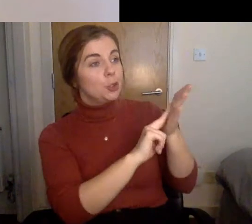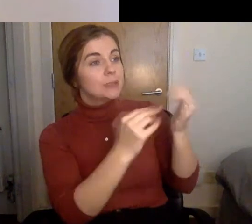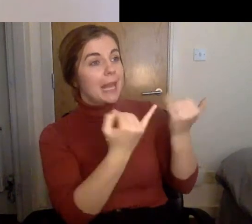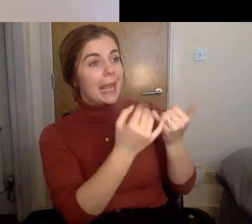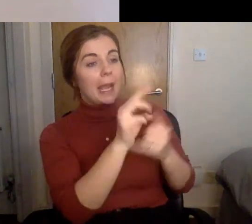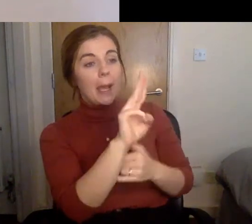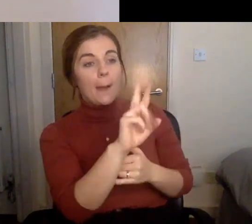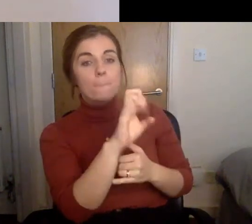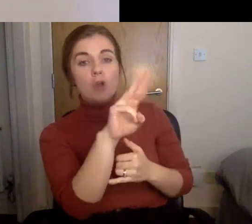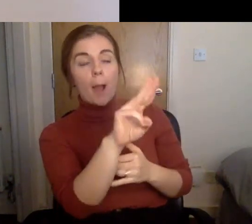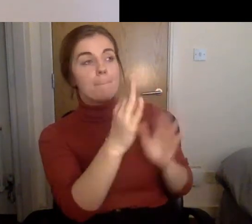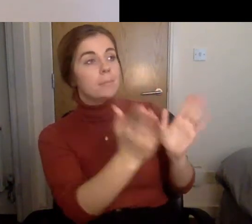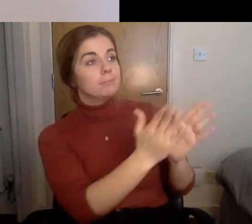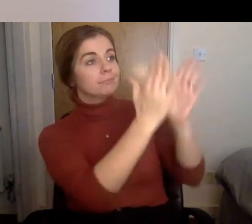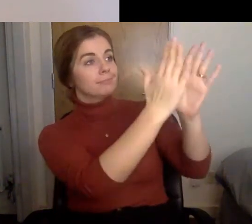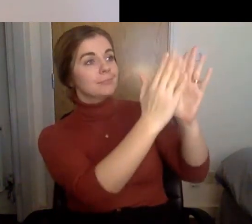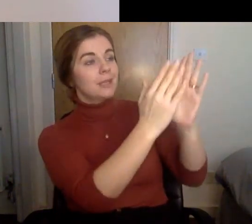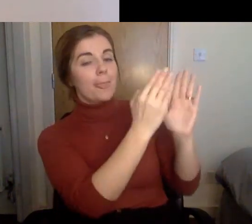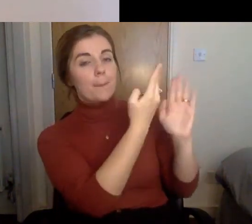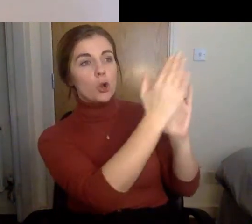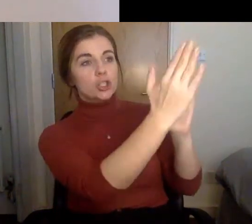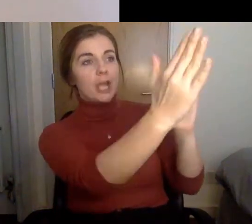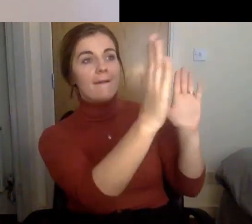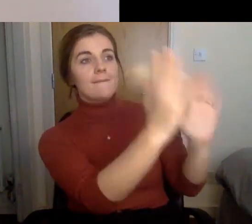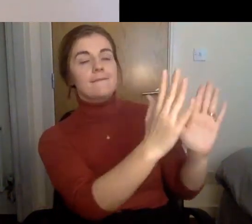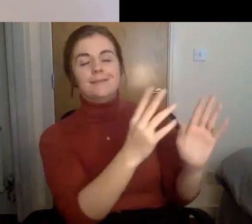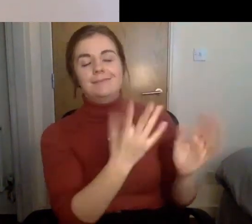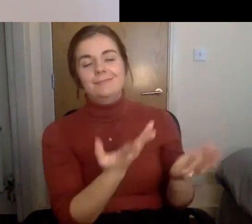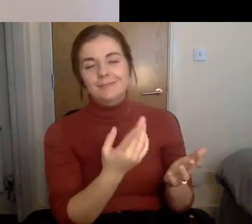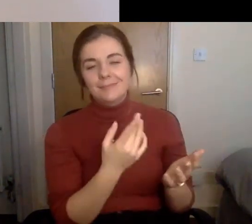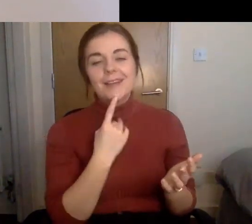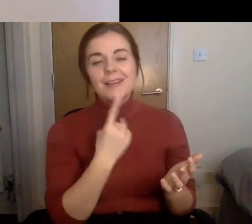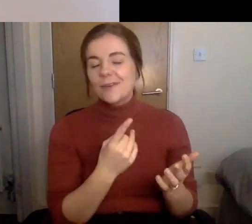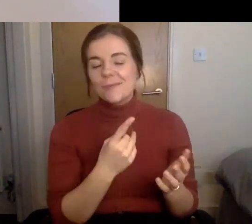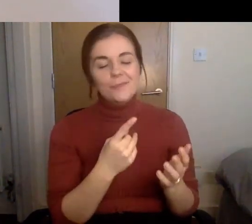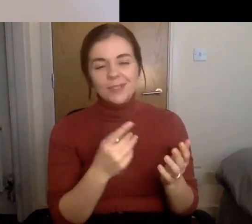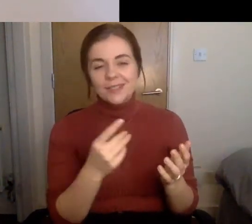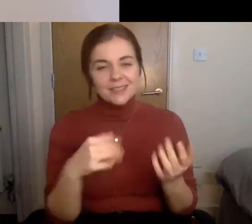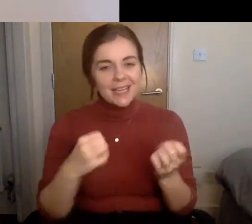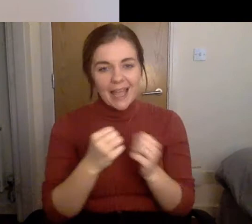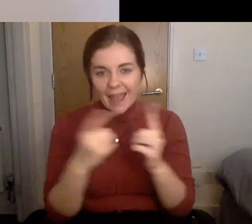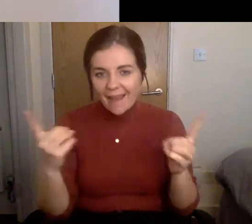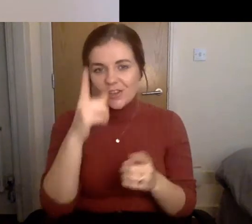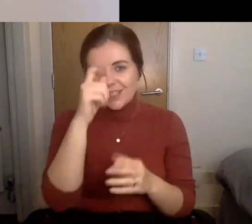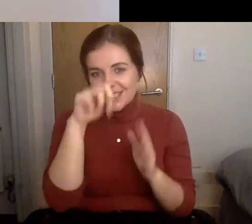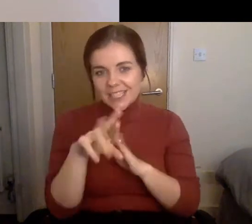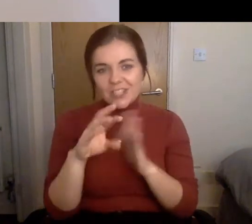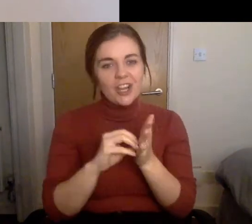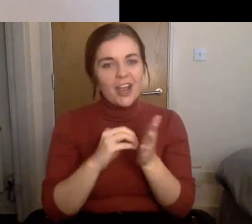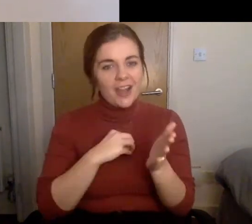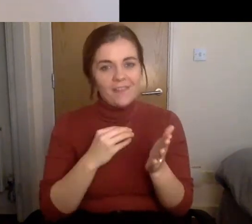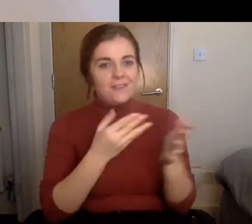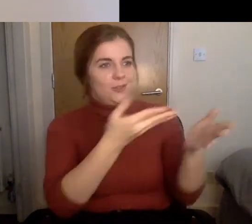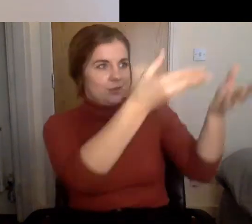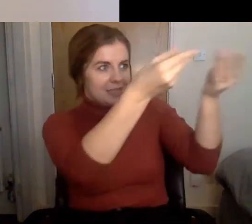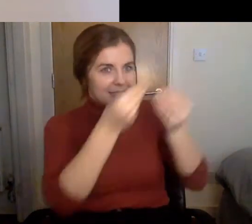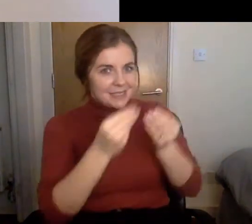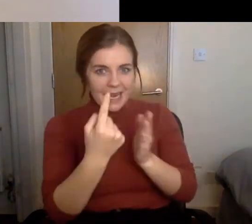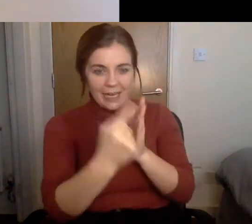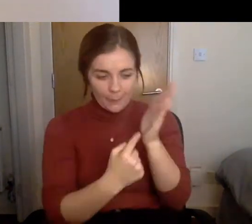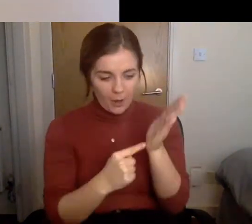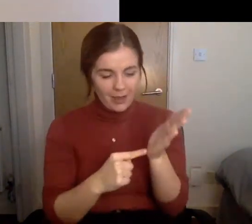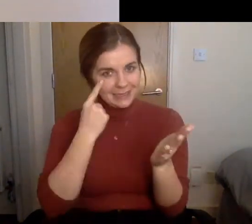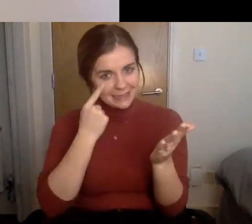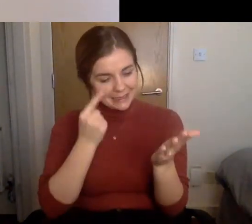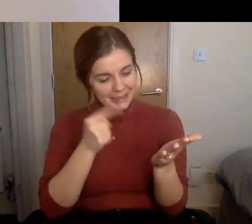kinds of great things. But again, each teacher has to take the policy and say, you know, what does this actually mean for